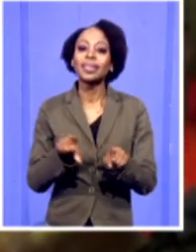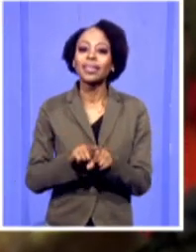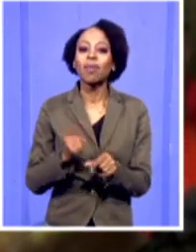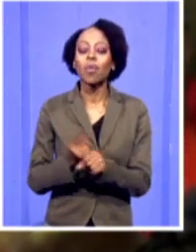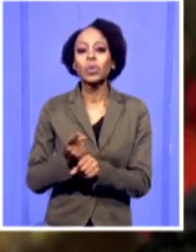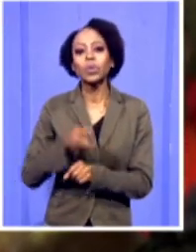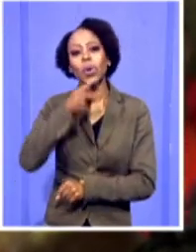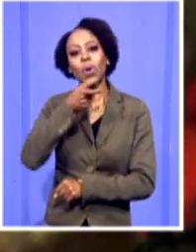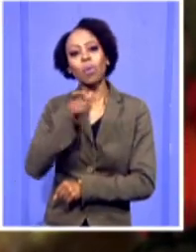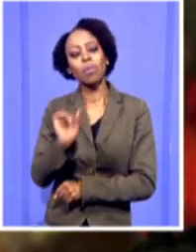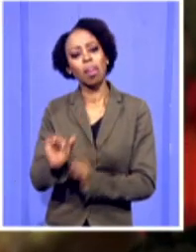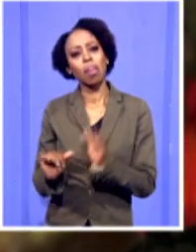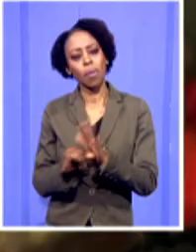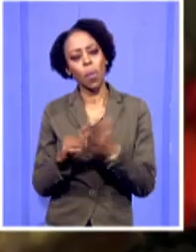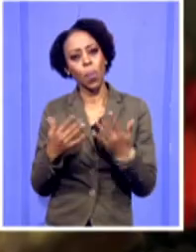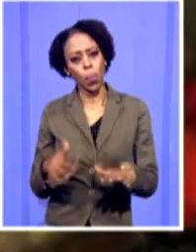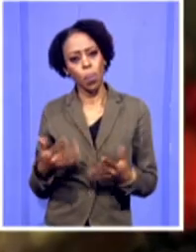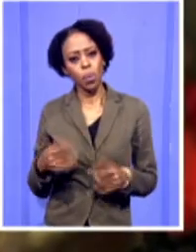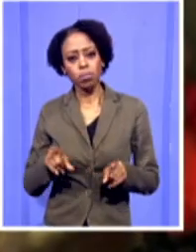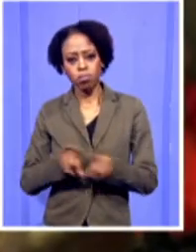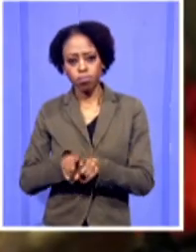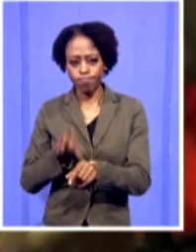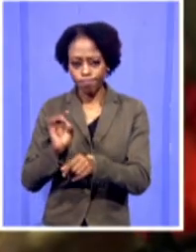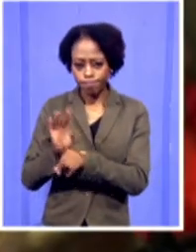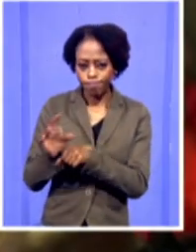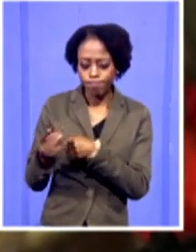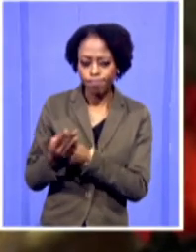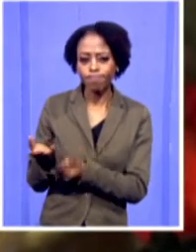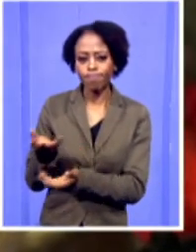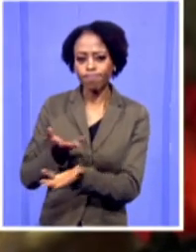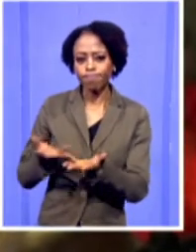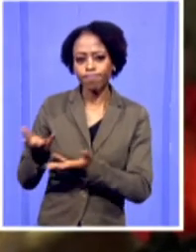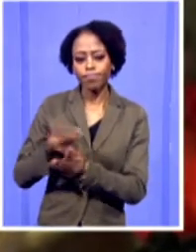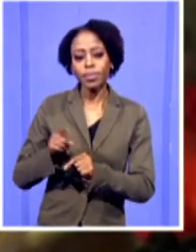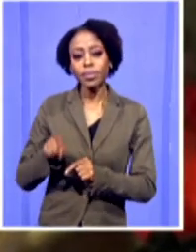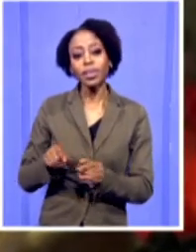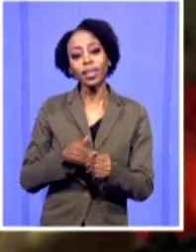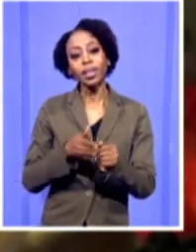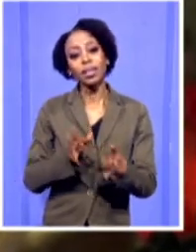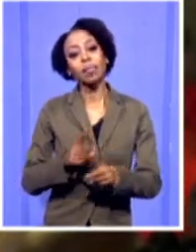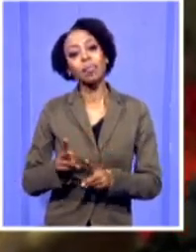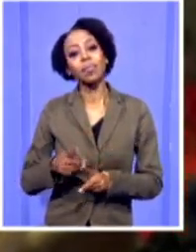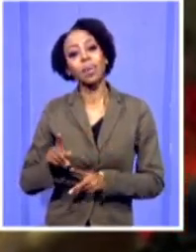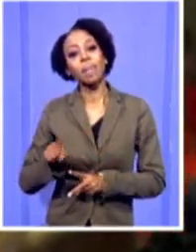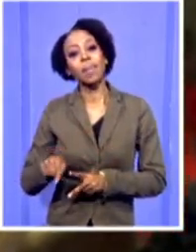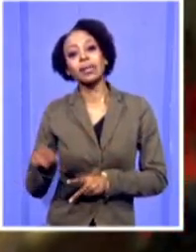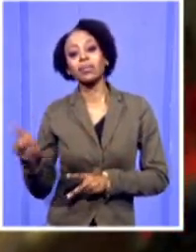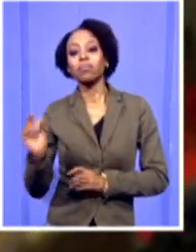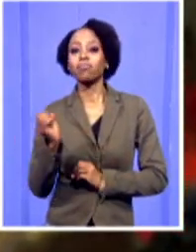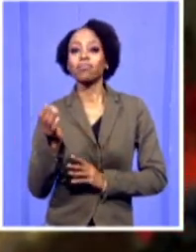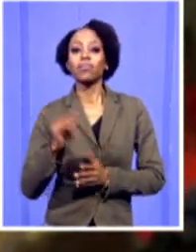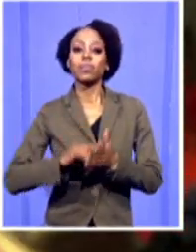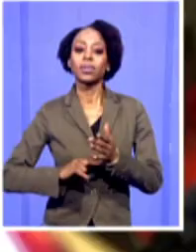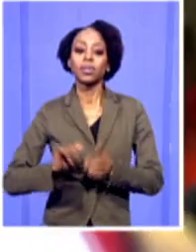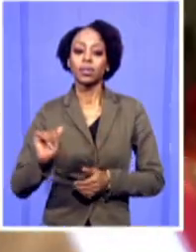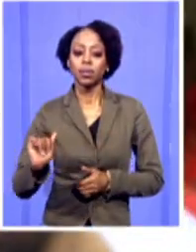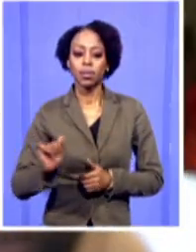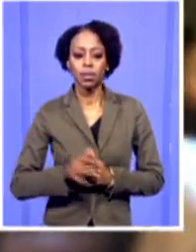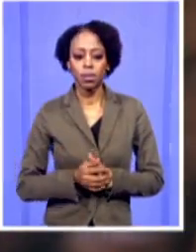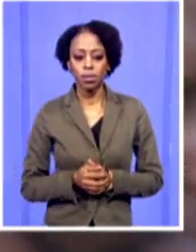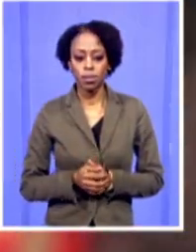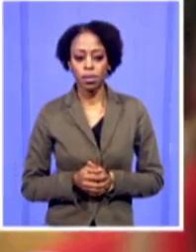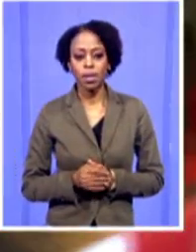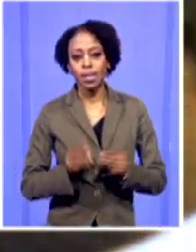is quite important and it must be engaged, and leadership will need to prepare as he presents his message. On those